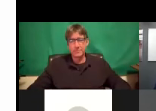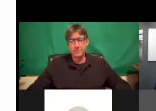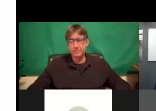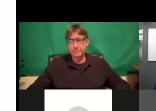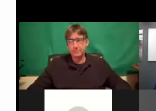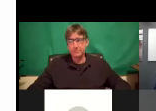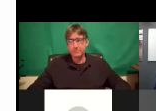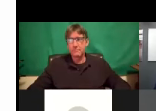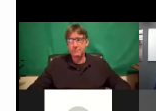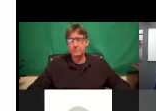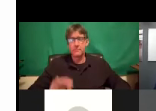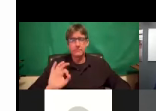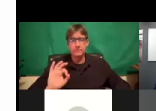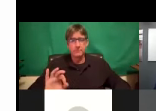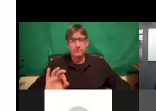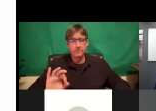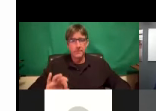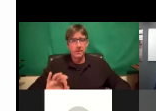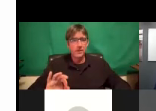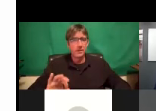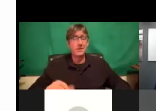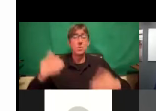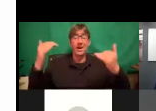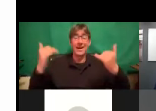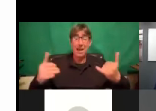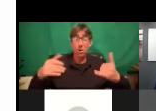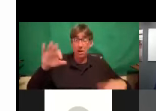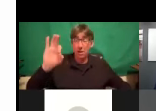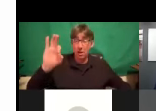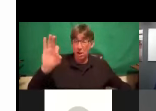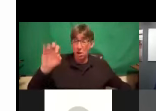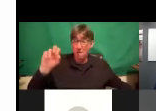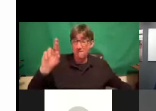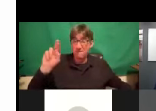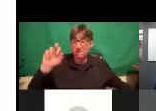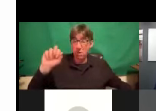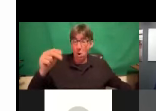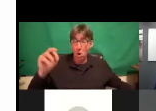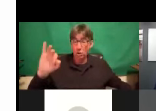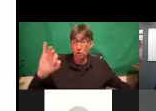So with that, the Forging Ahead process was really trying to identify,